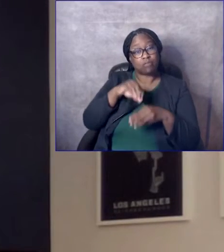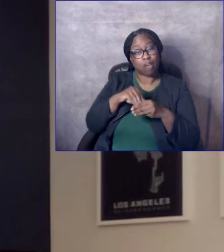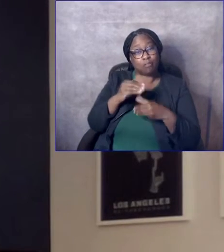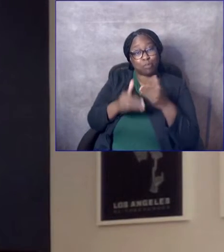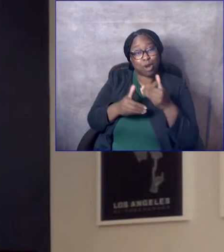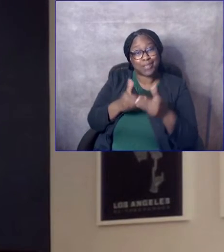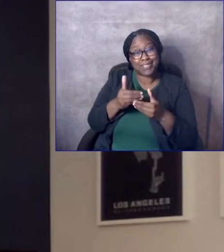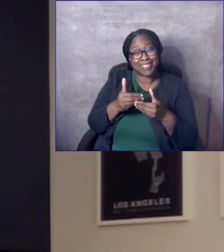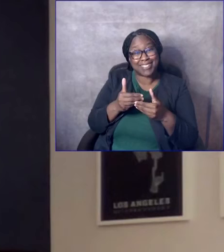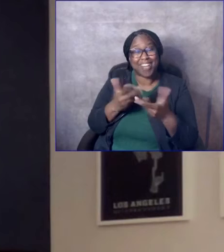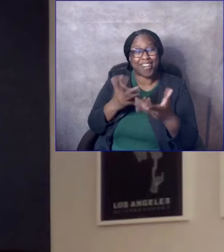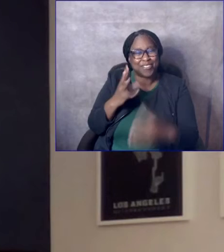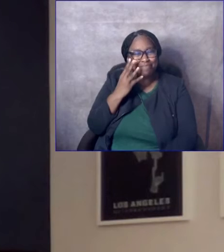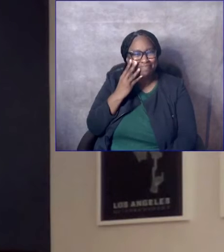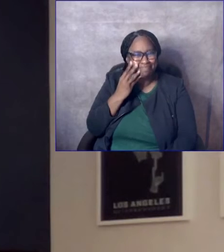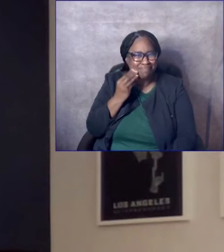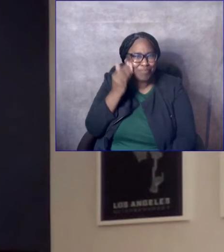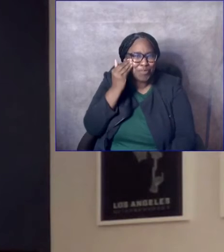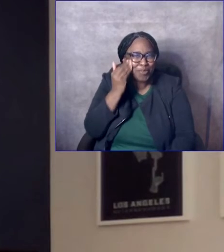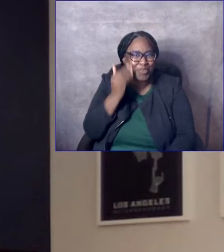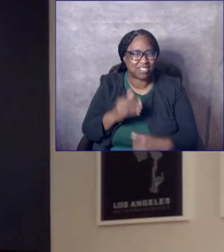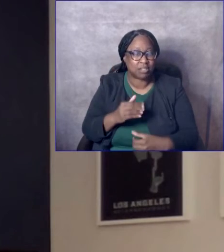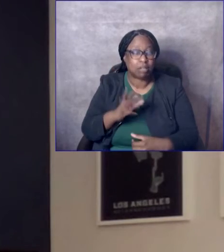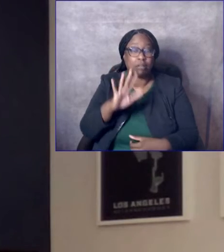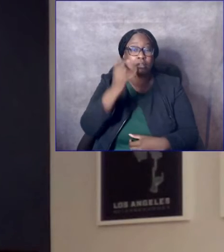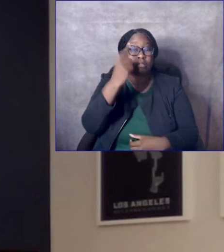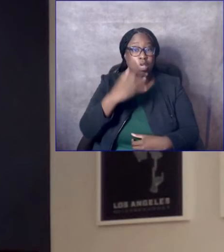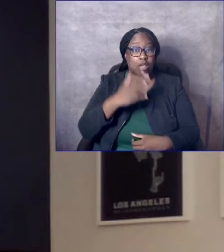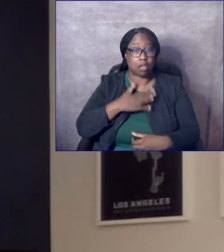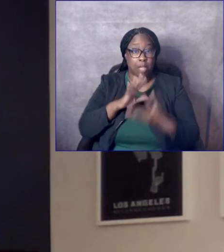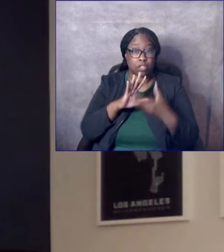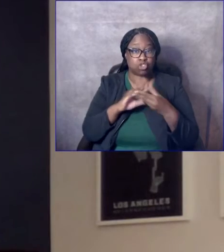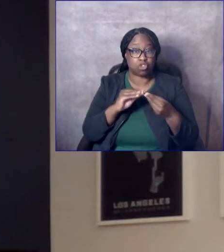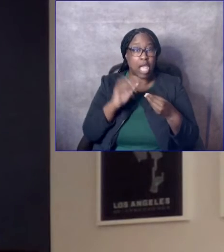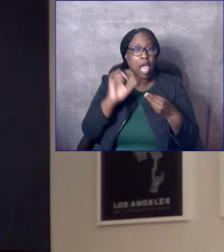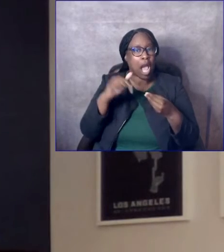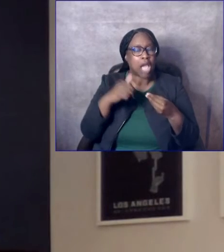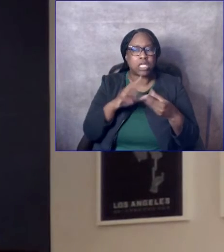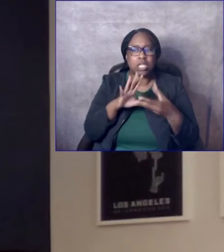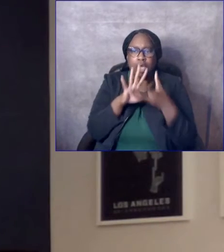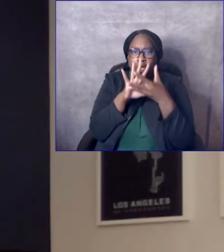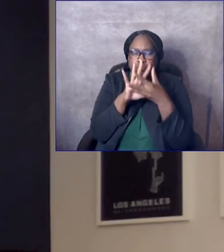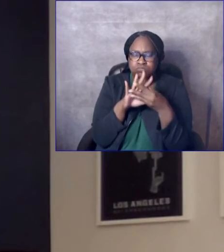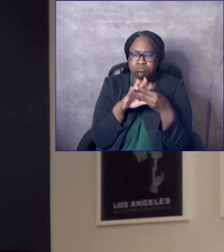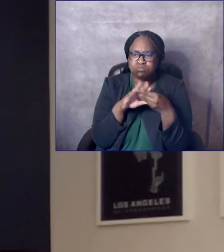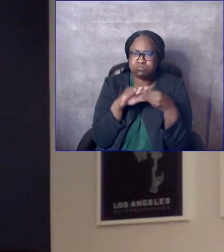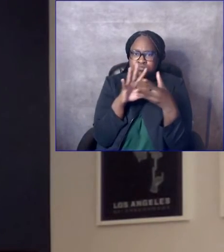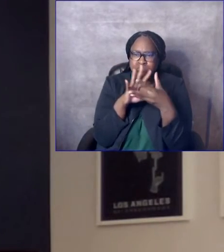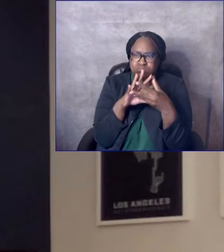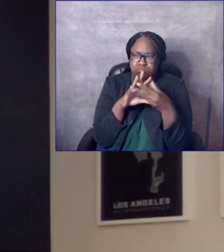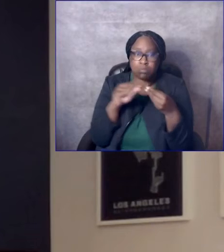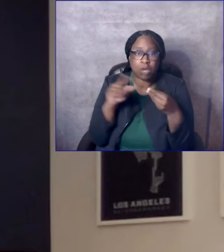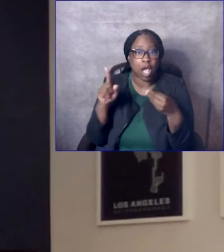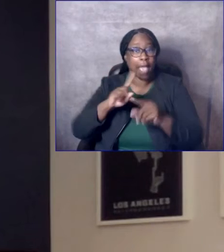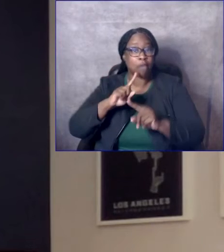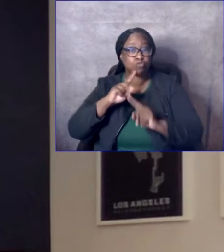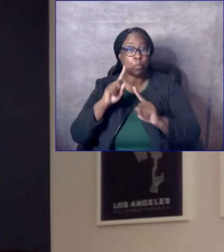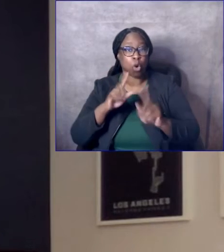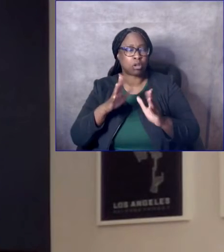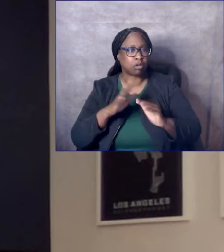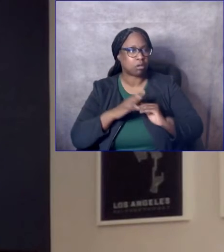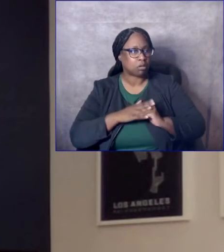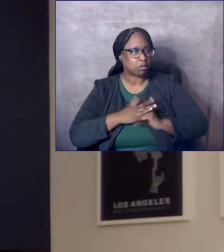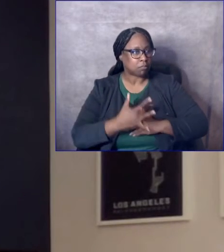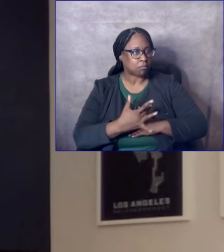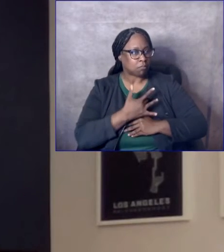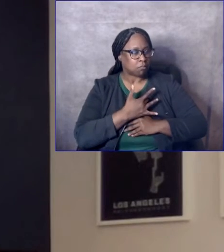that. Like I could tell a passionate story to a reporter to make them say, I want to tell that story. Like you're talking to me about this in a way that